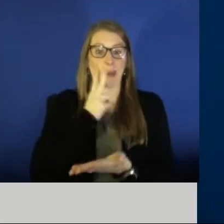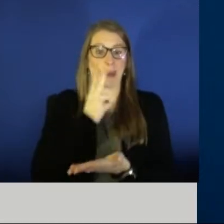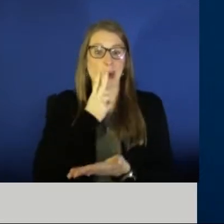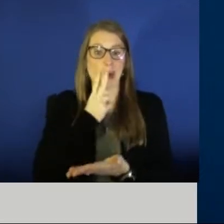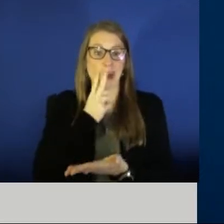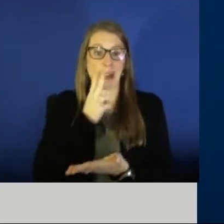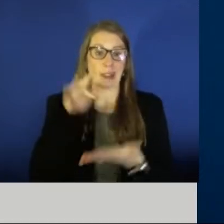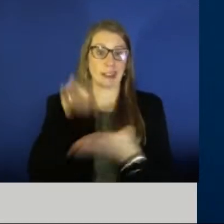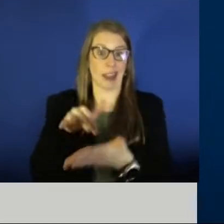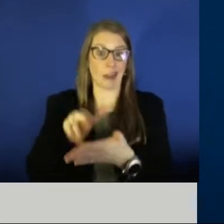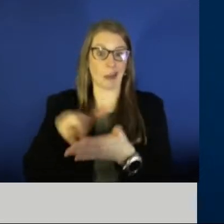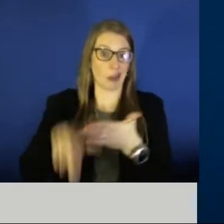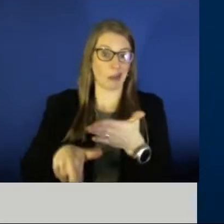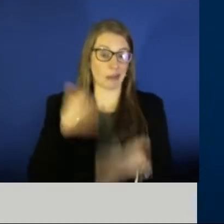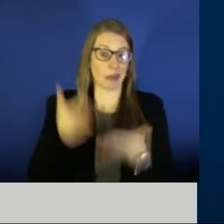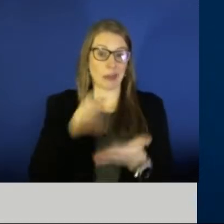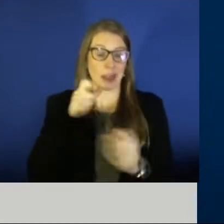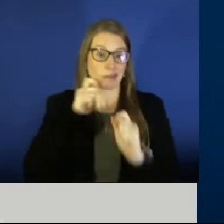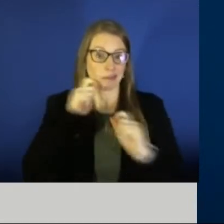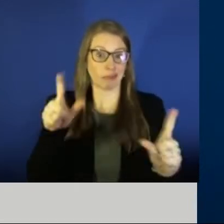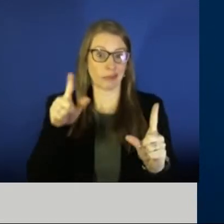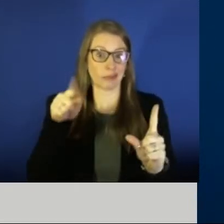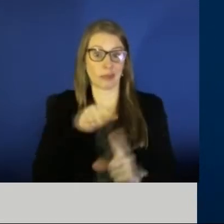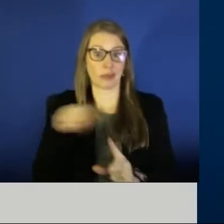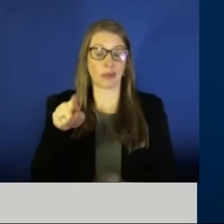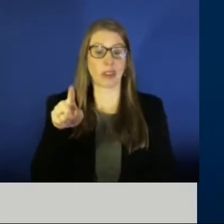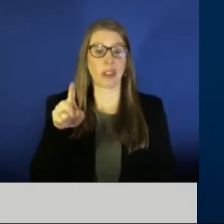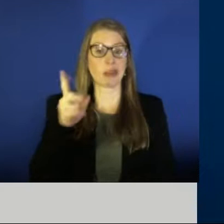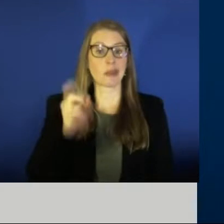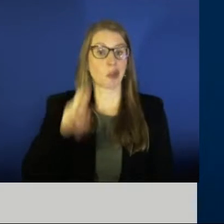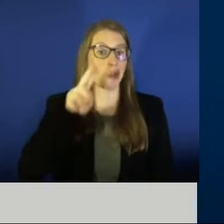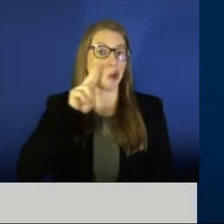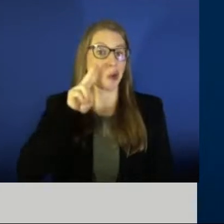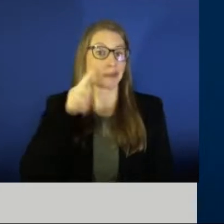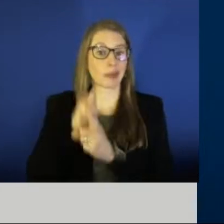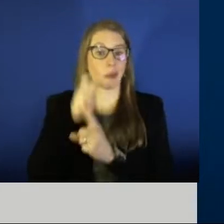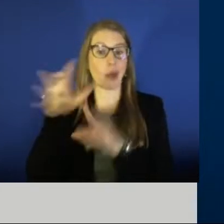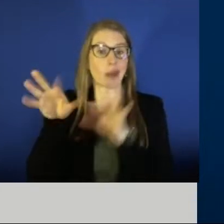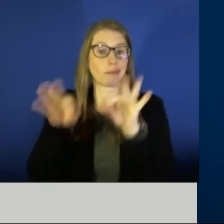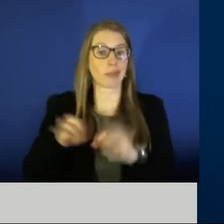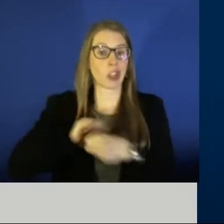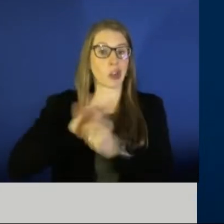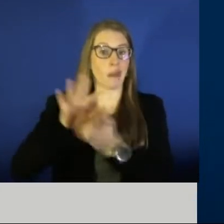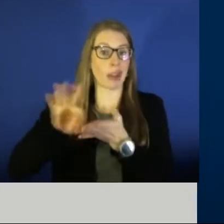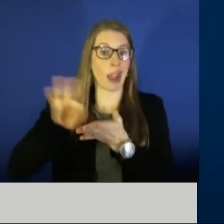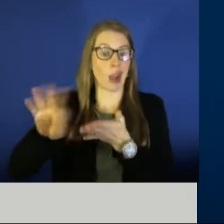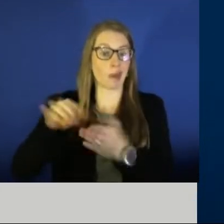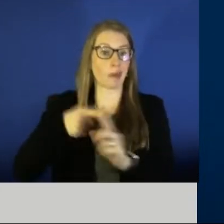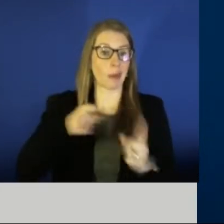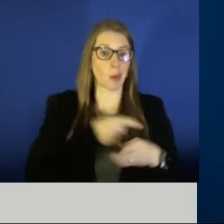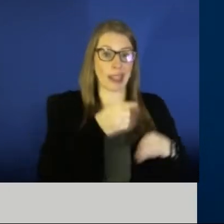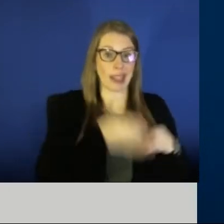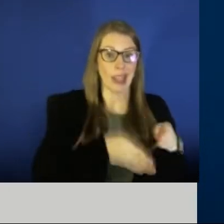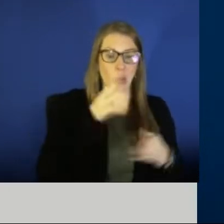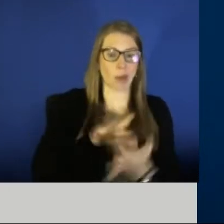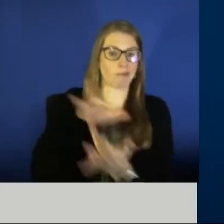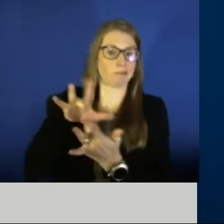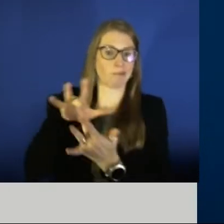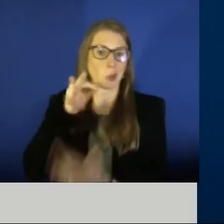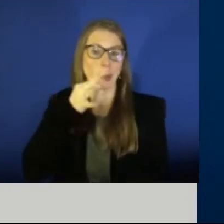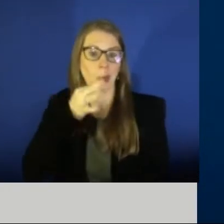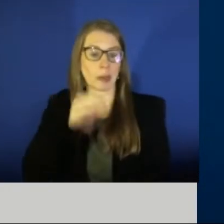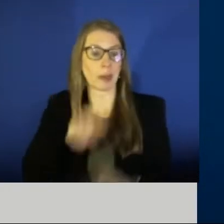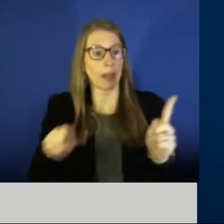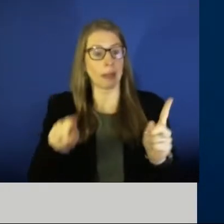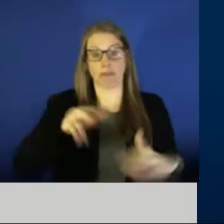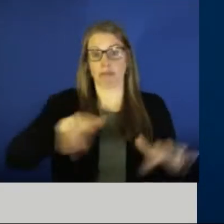At 8:15, Dr. Dana Hawkinson will give us the latest COVID count coming out of the weekend. We'll catch up with him in just a moment. But first, what is in the air?